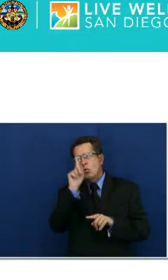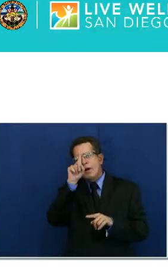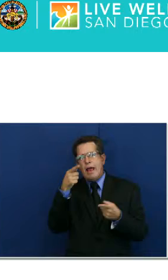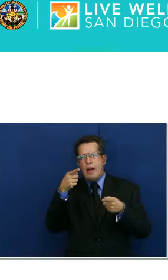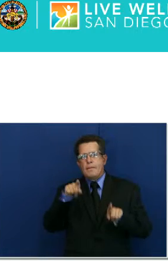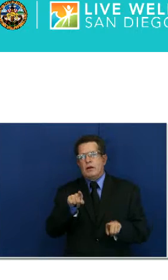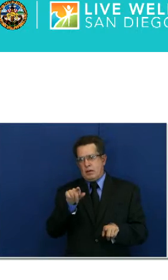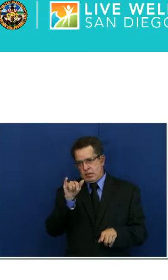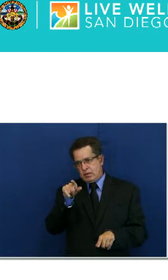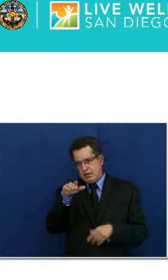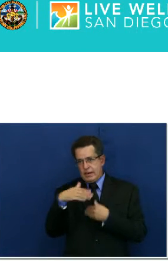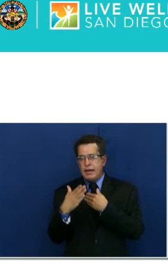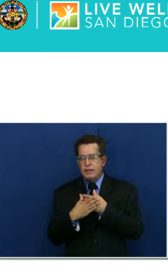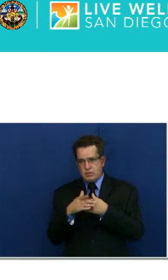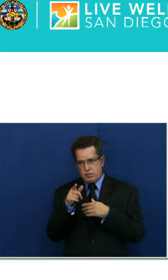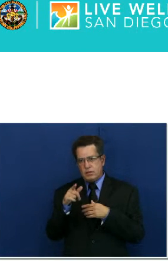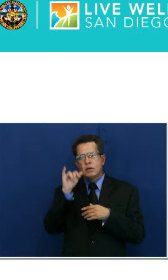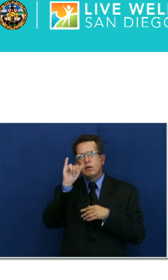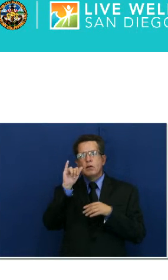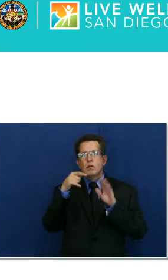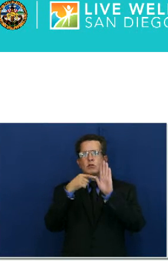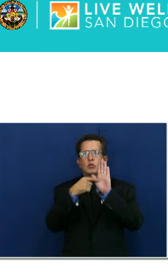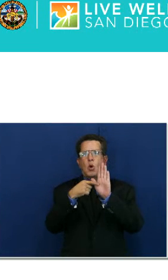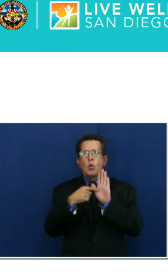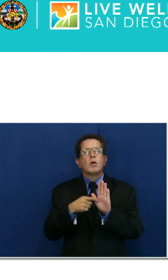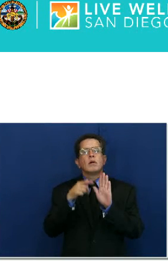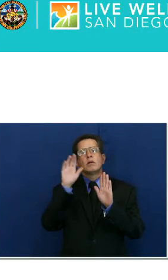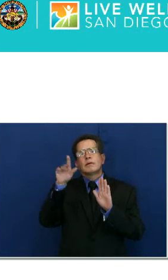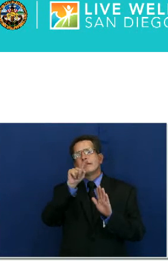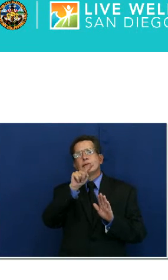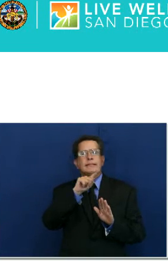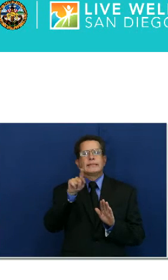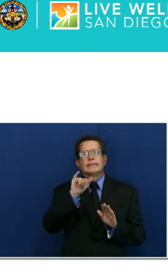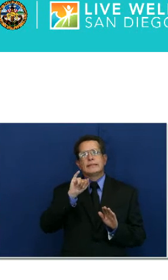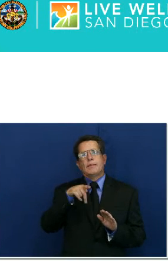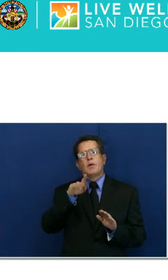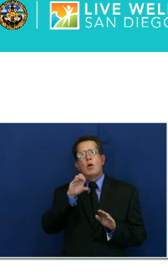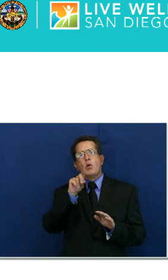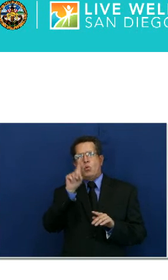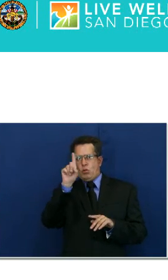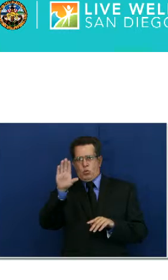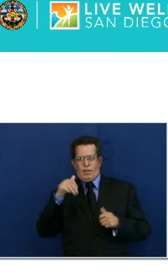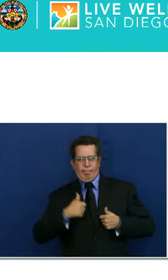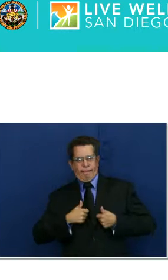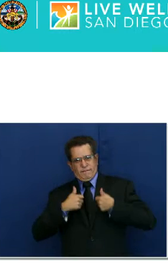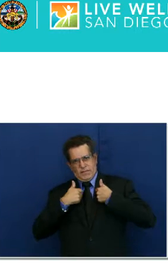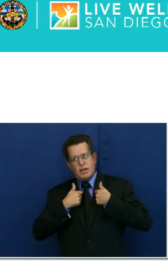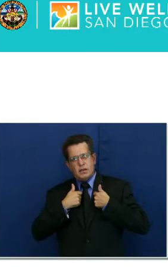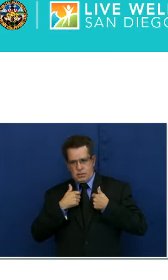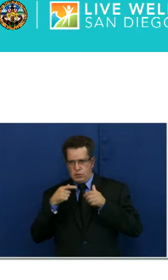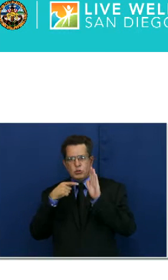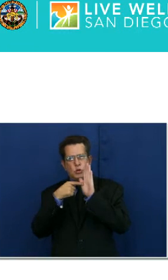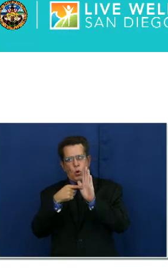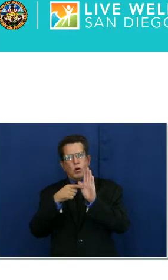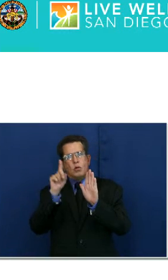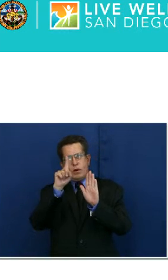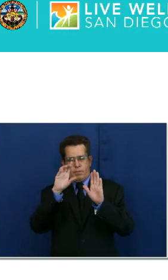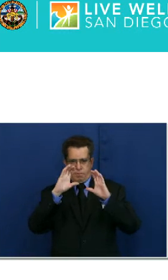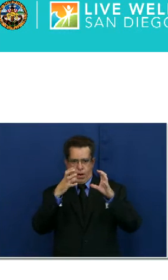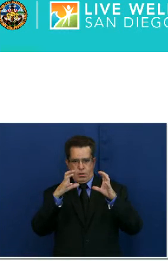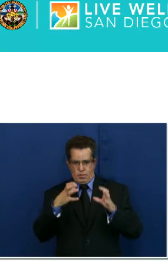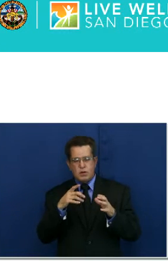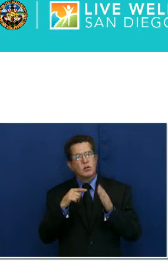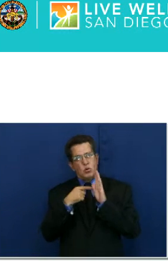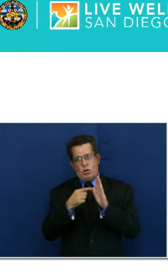wanted to show the COVID-19 rates by zip code of residents. And this basically shows that we have the greatest number